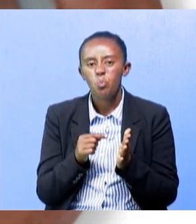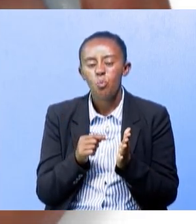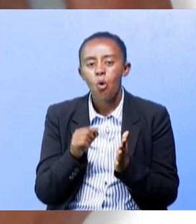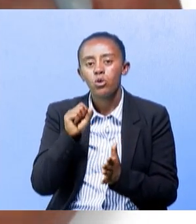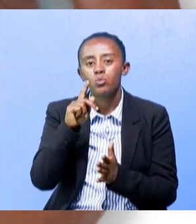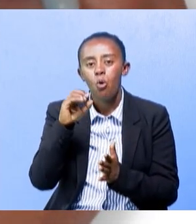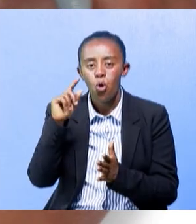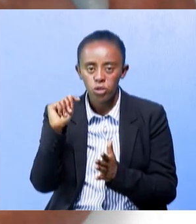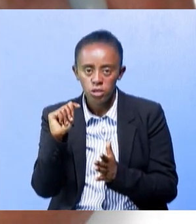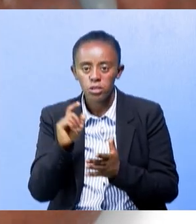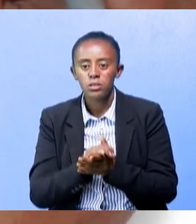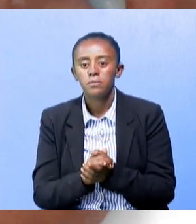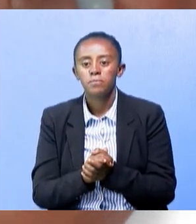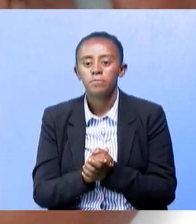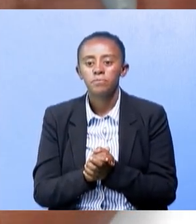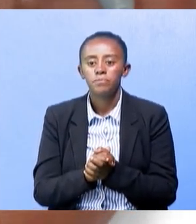A good spot